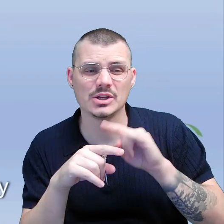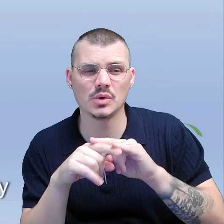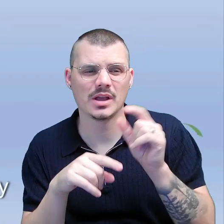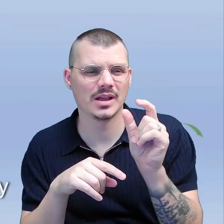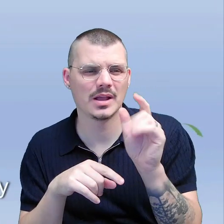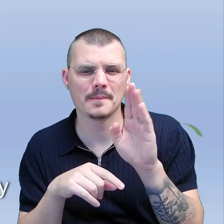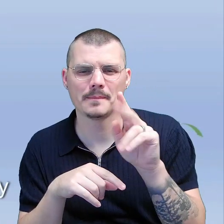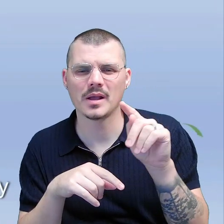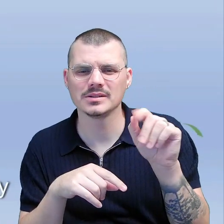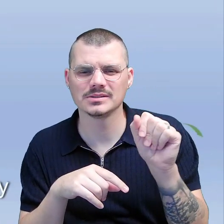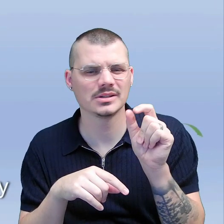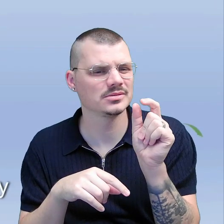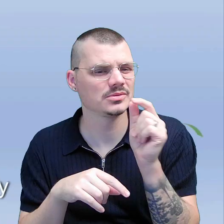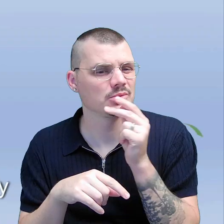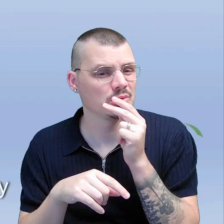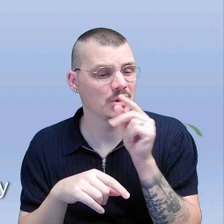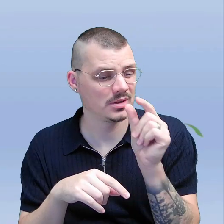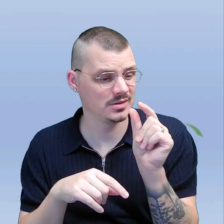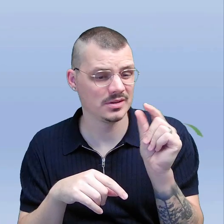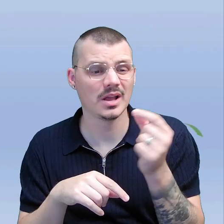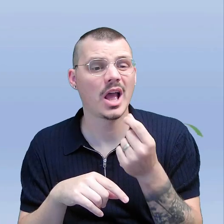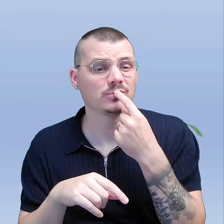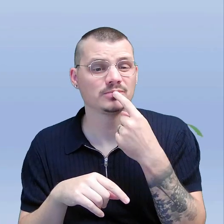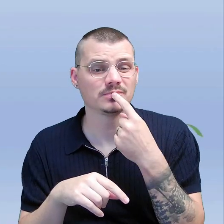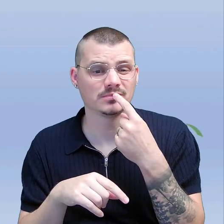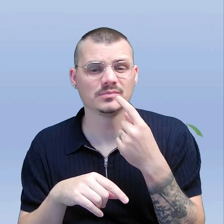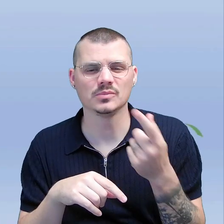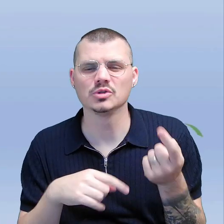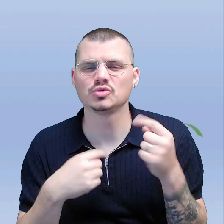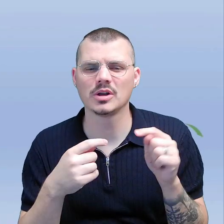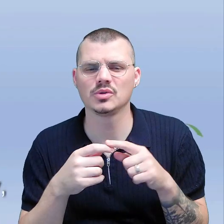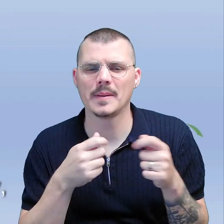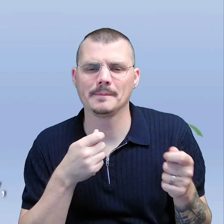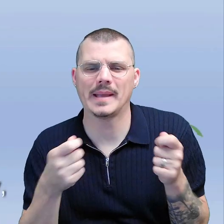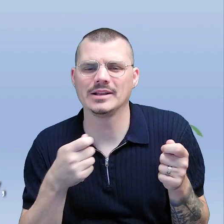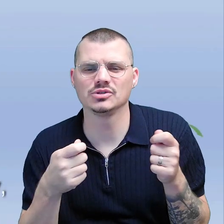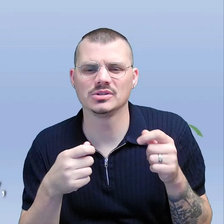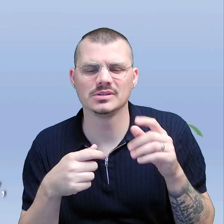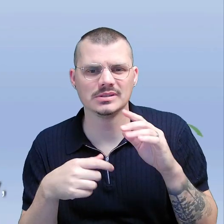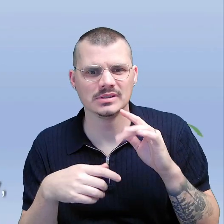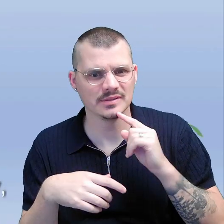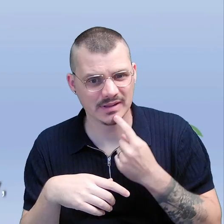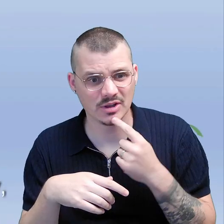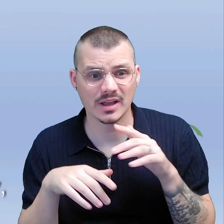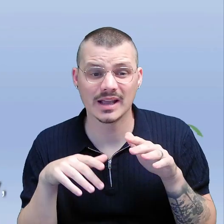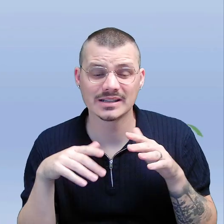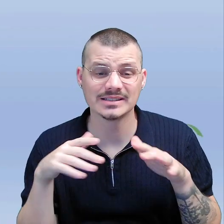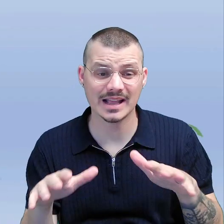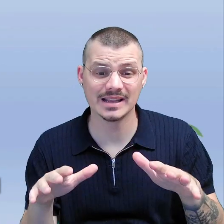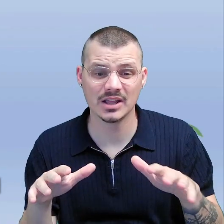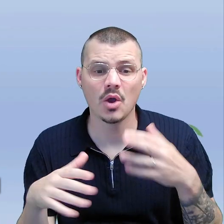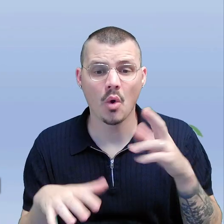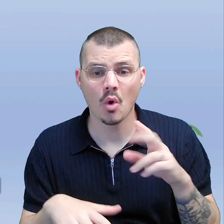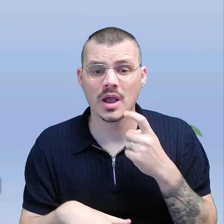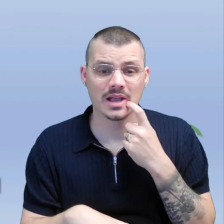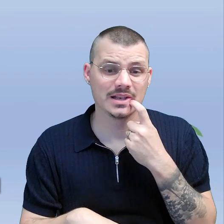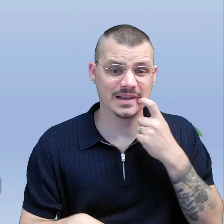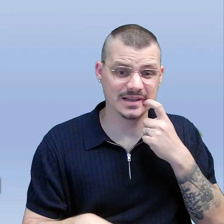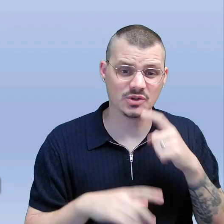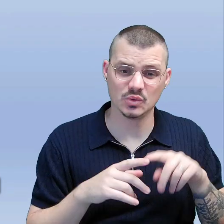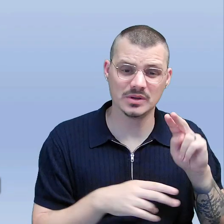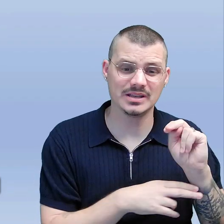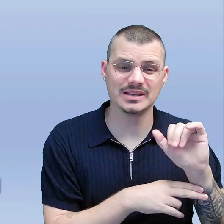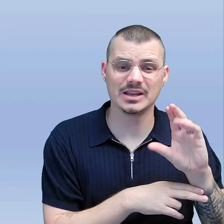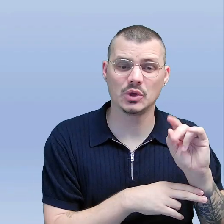People that eat cigarette butts typically were trying to manage severe anxiety, or they were addicted